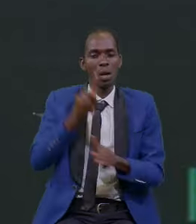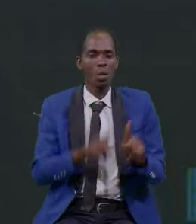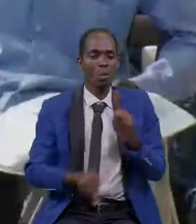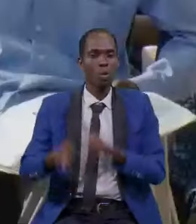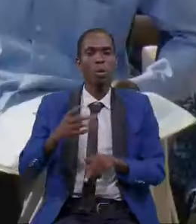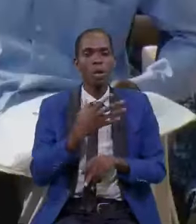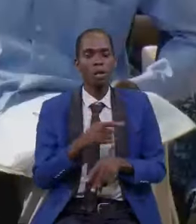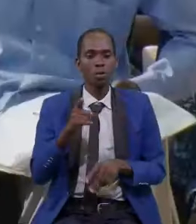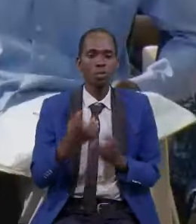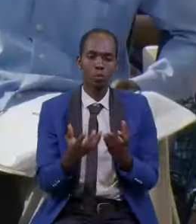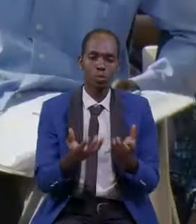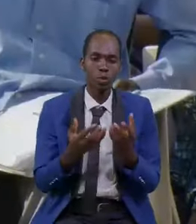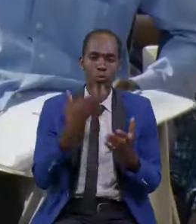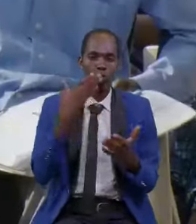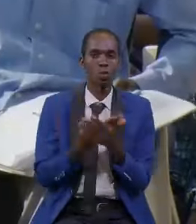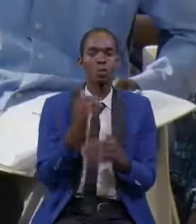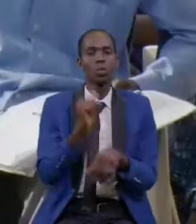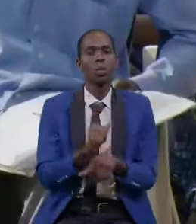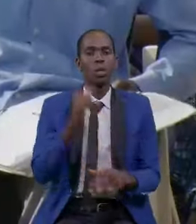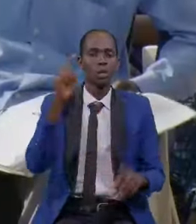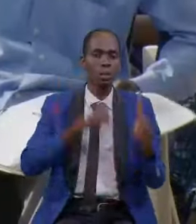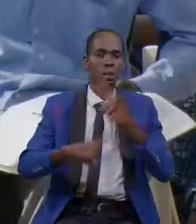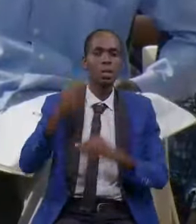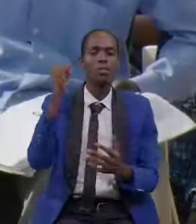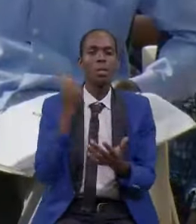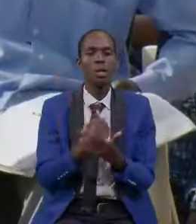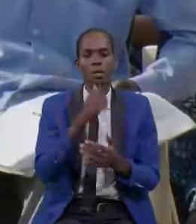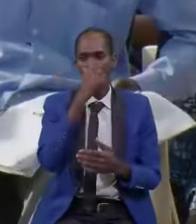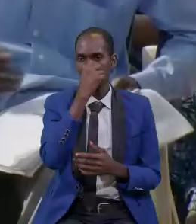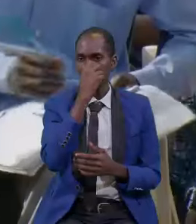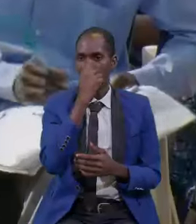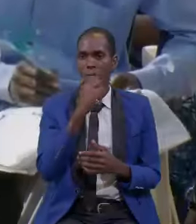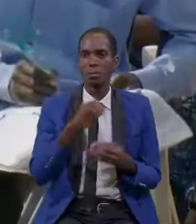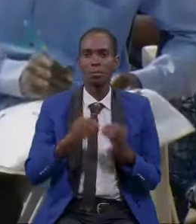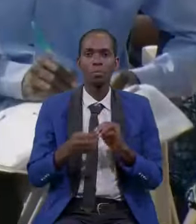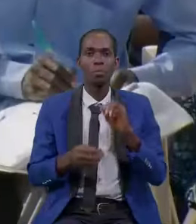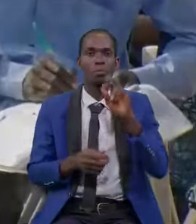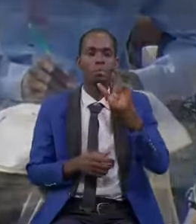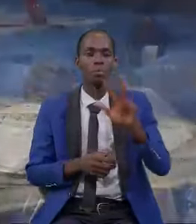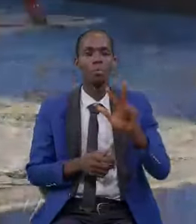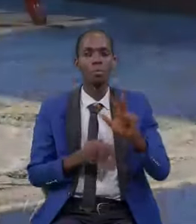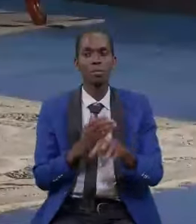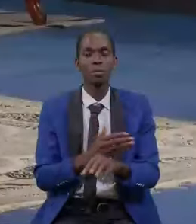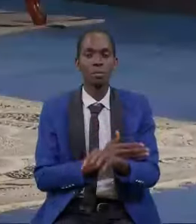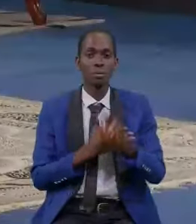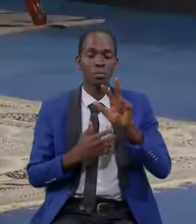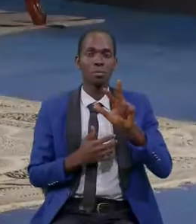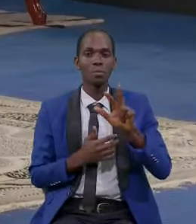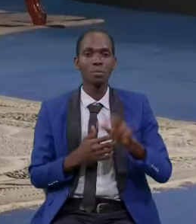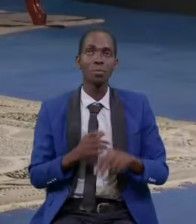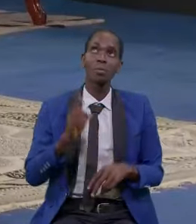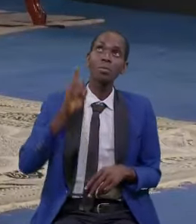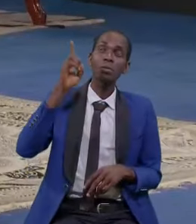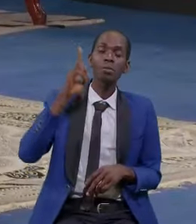good works. Give me a good amen. Number three here. Number three, he, Christ, is the